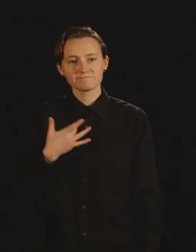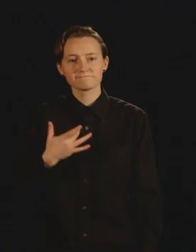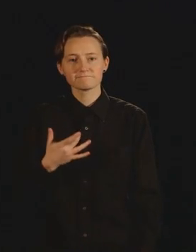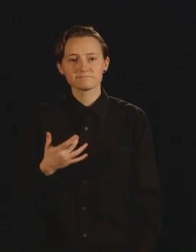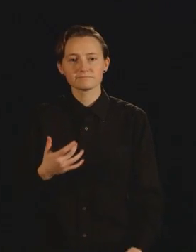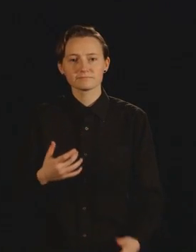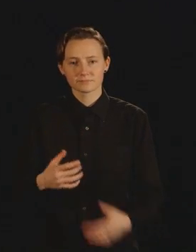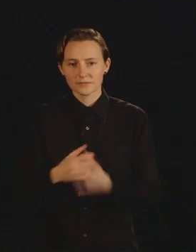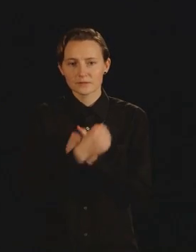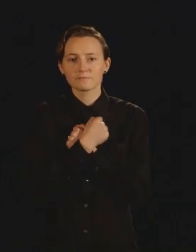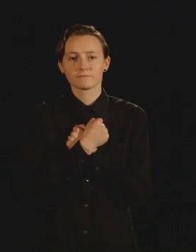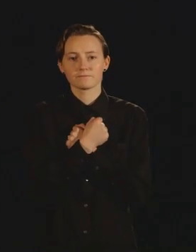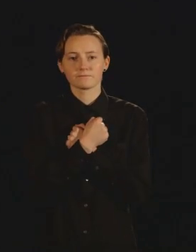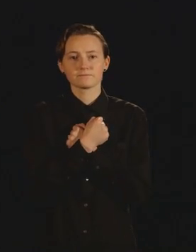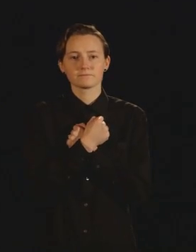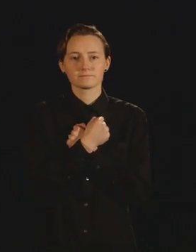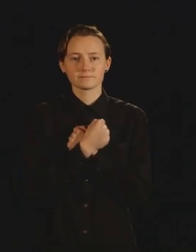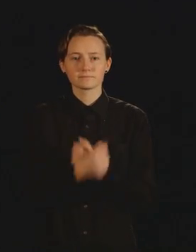love.